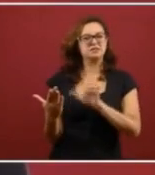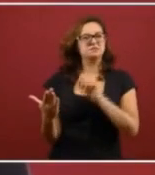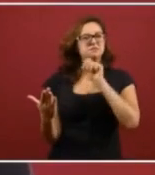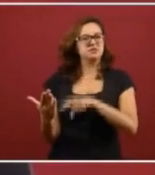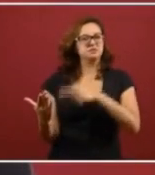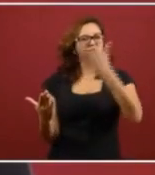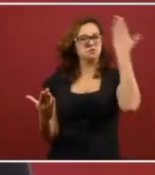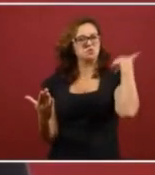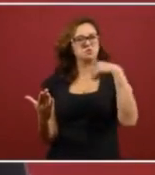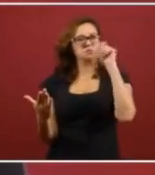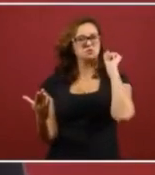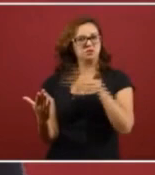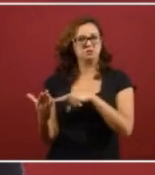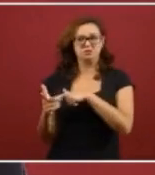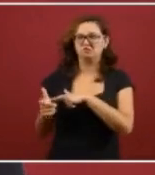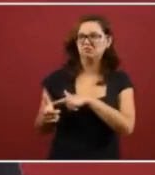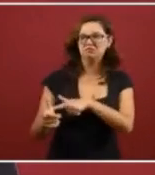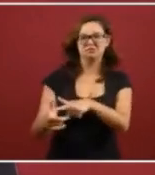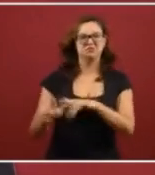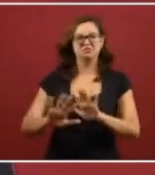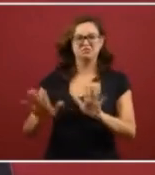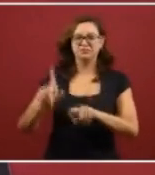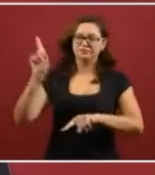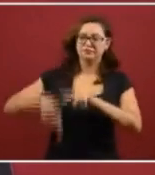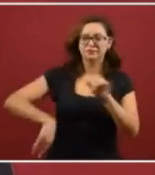continue. Continuism. No,